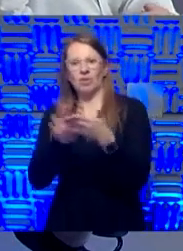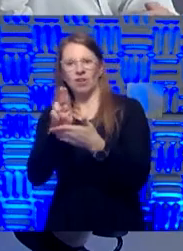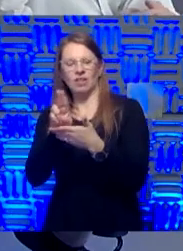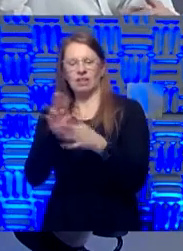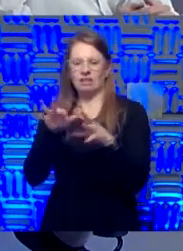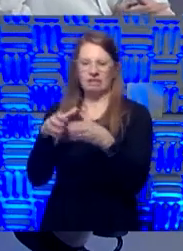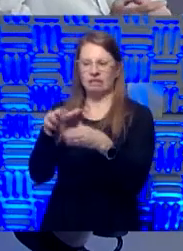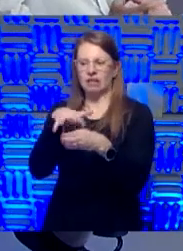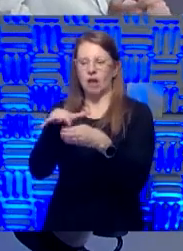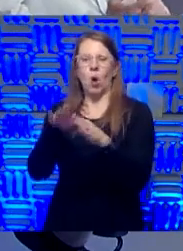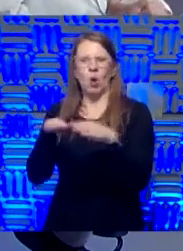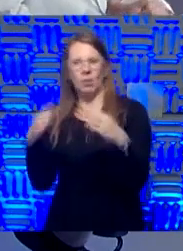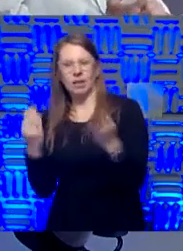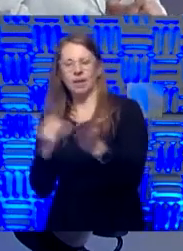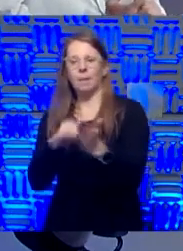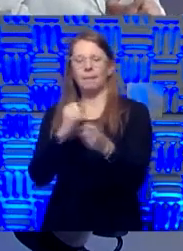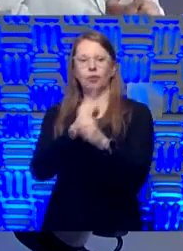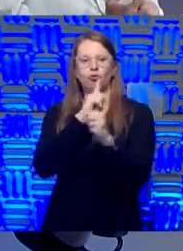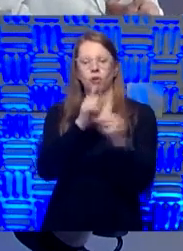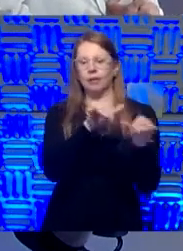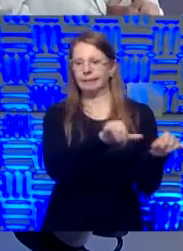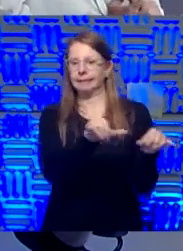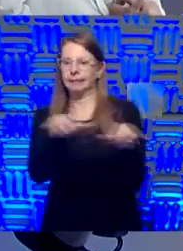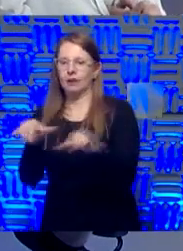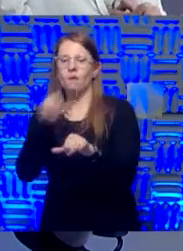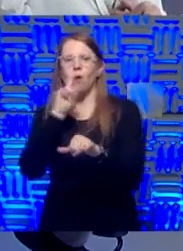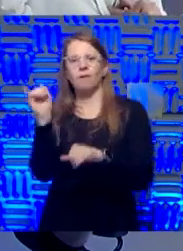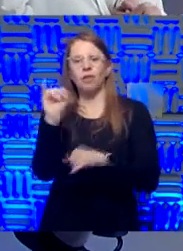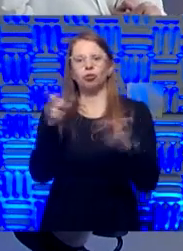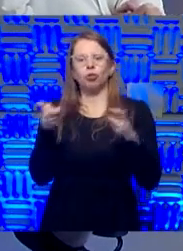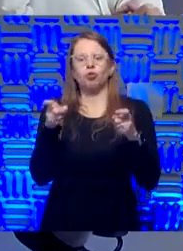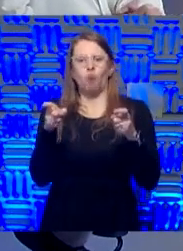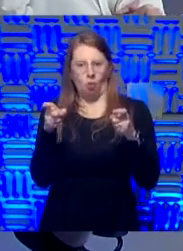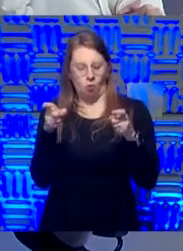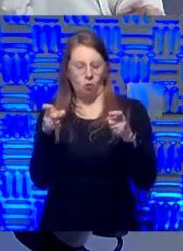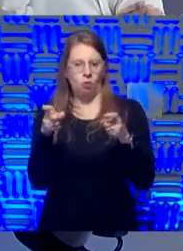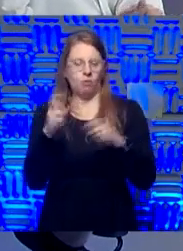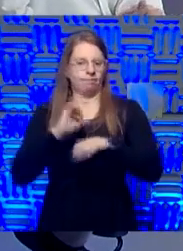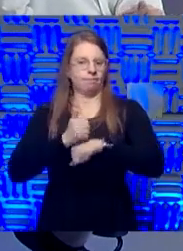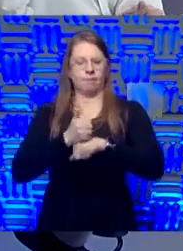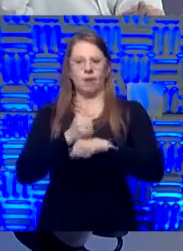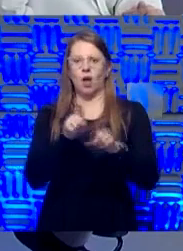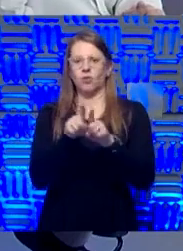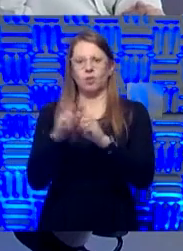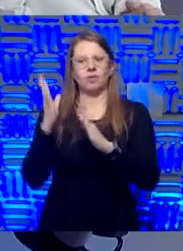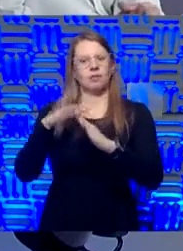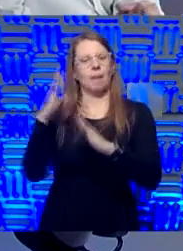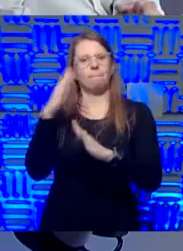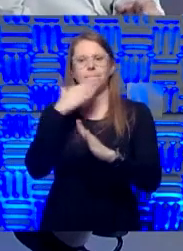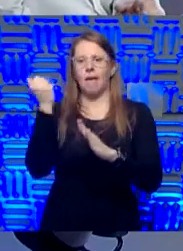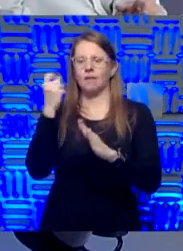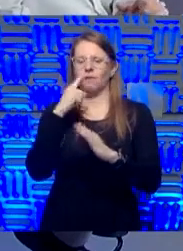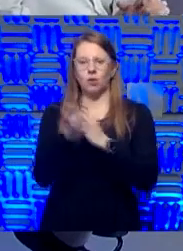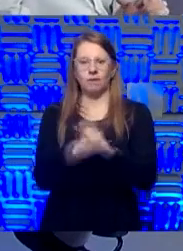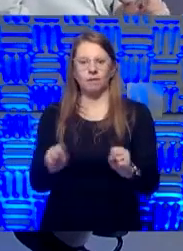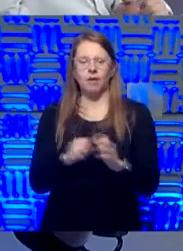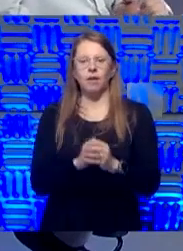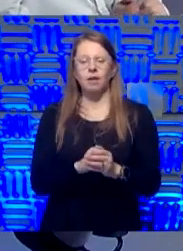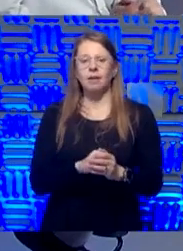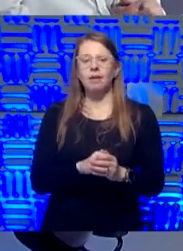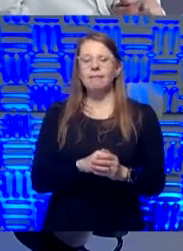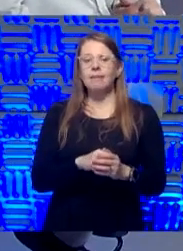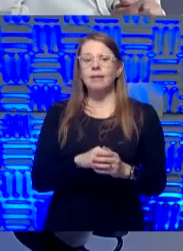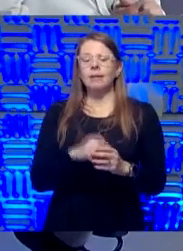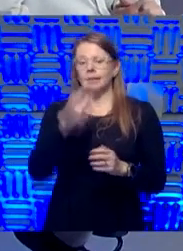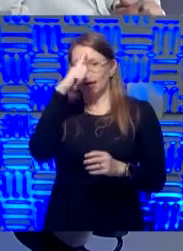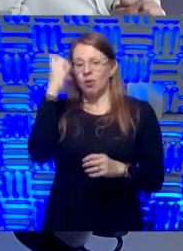try and make sure that we're consistent and the infection control practices are best in class. So. Will the summer heat and UV rays make